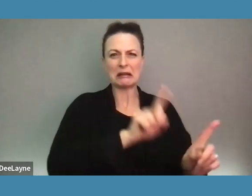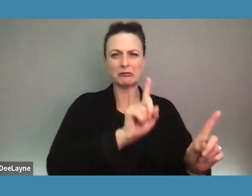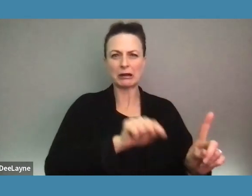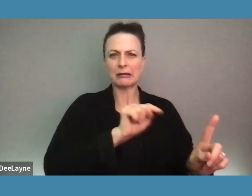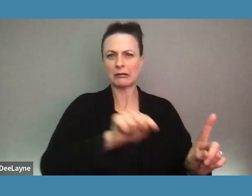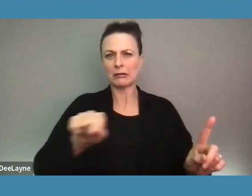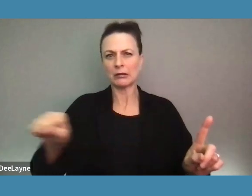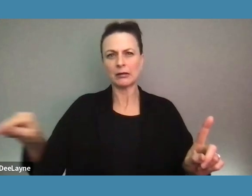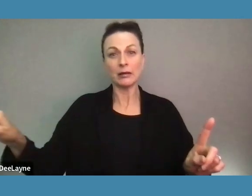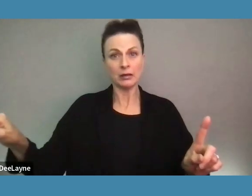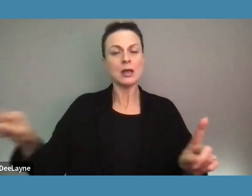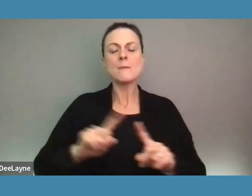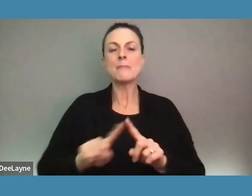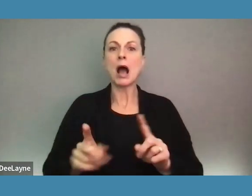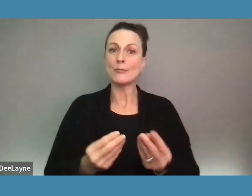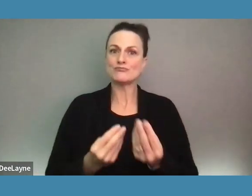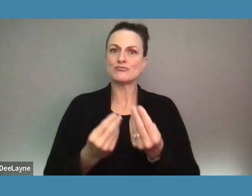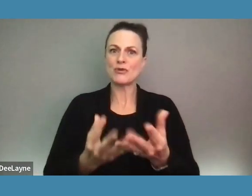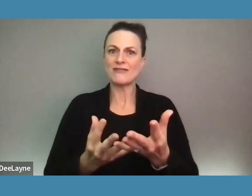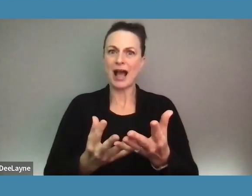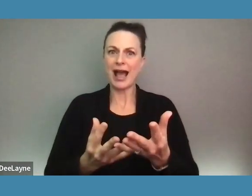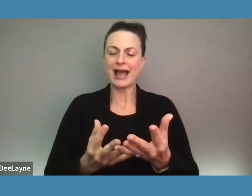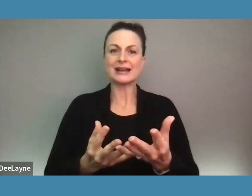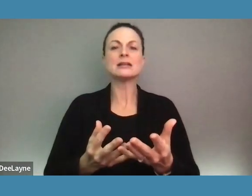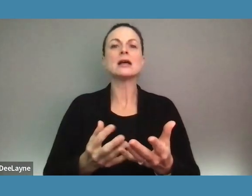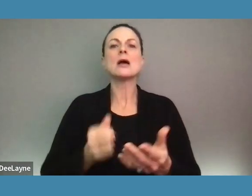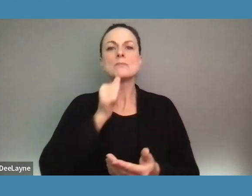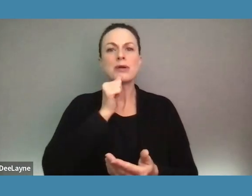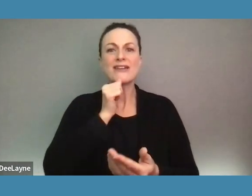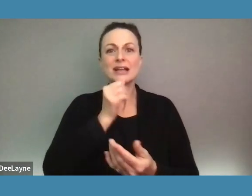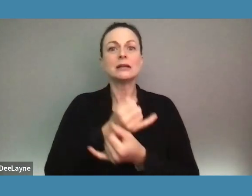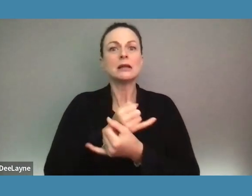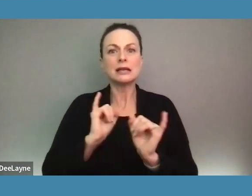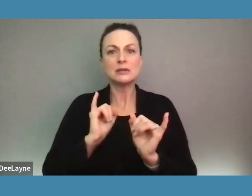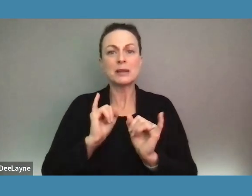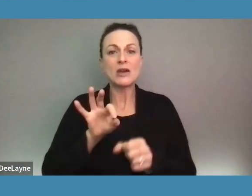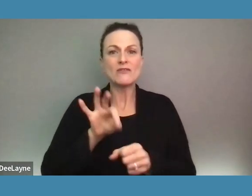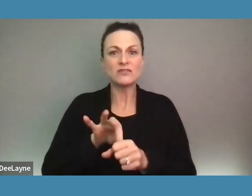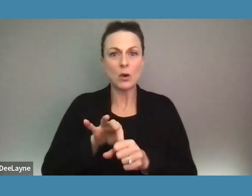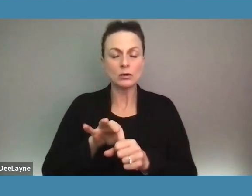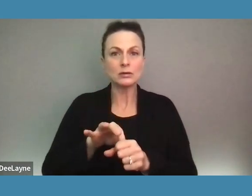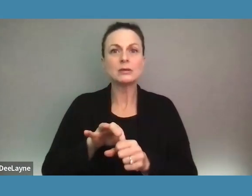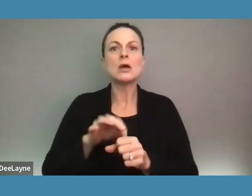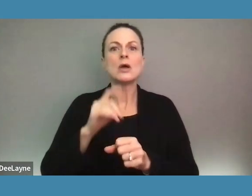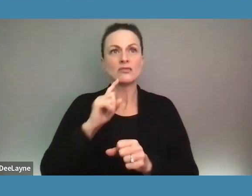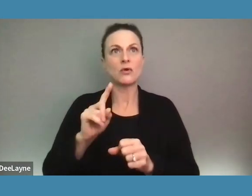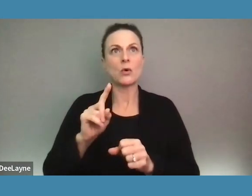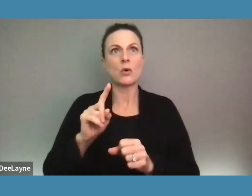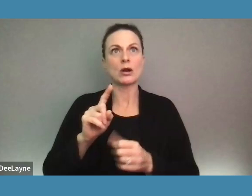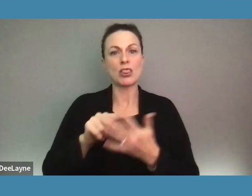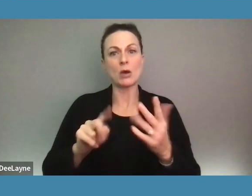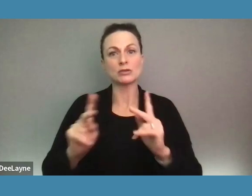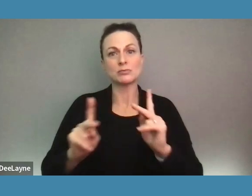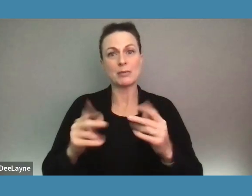but they provide a private and independent vote for those with disabilities. They